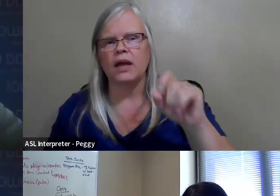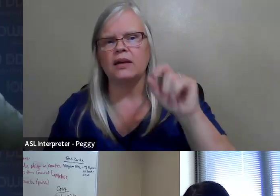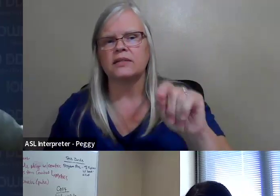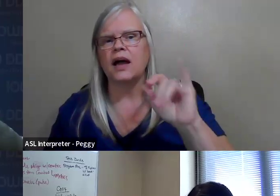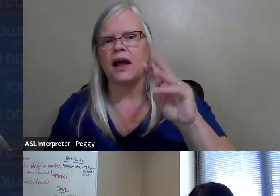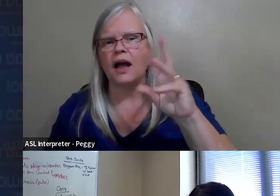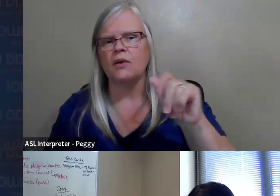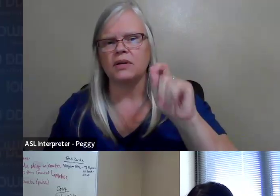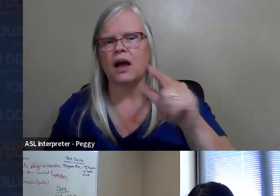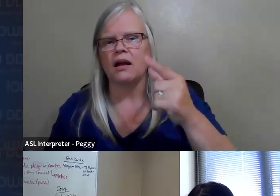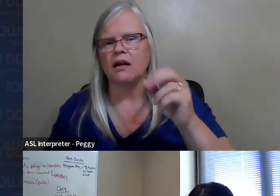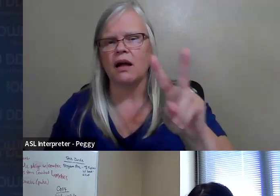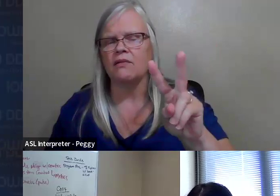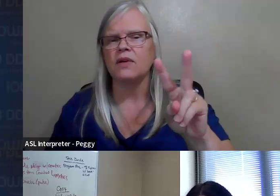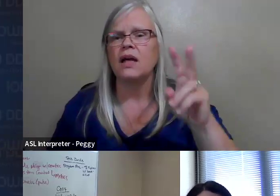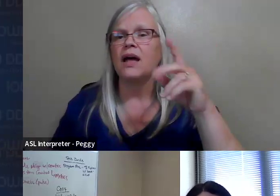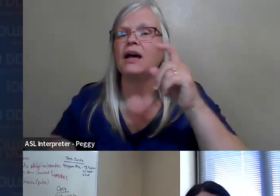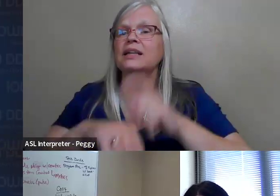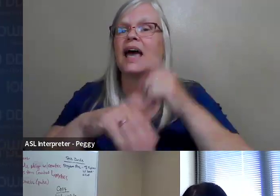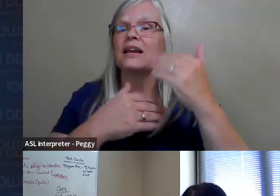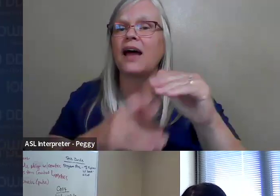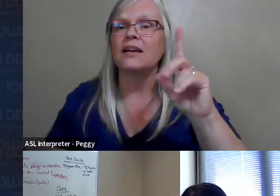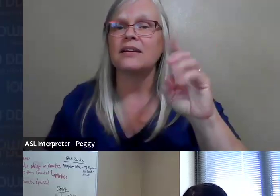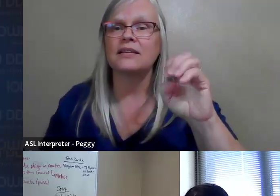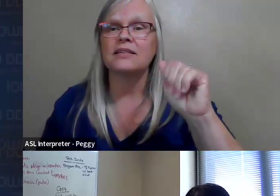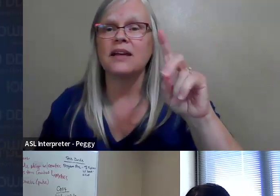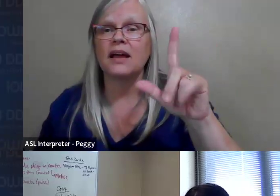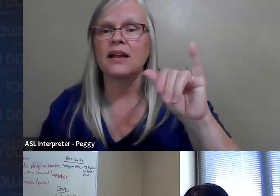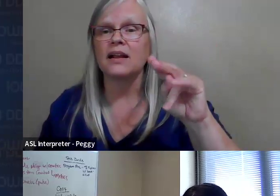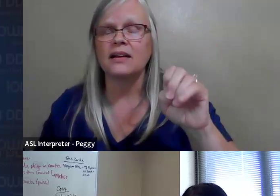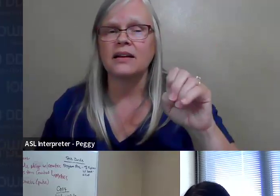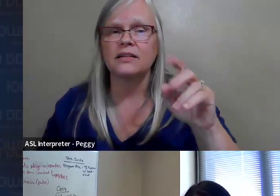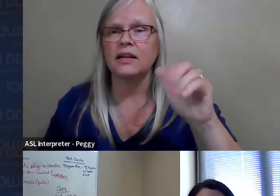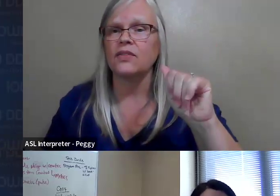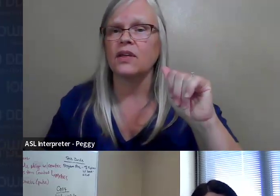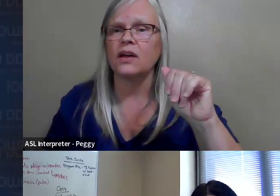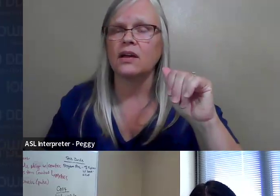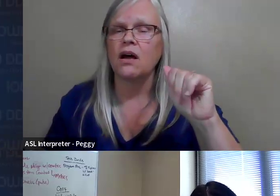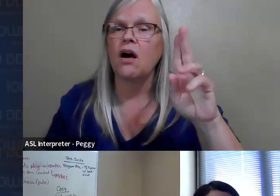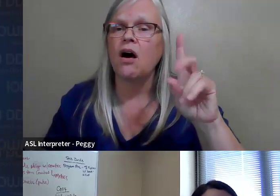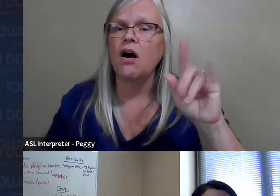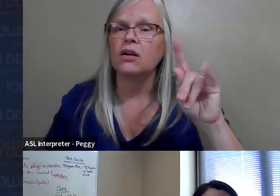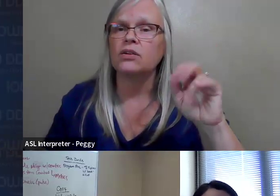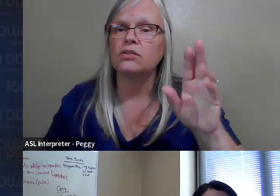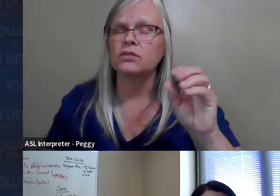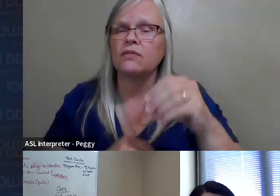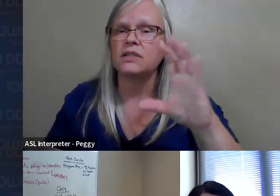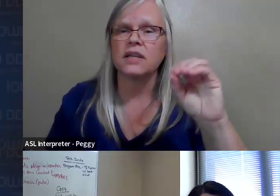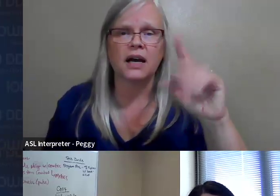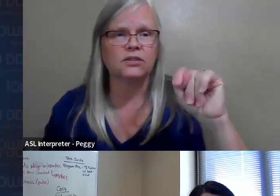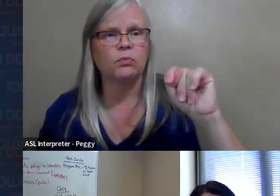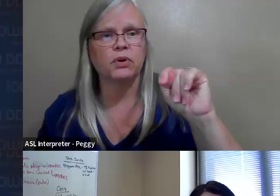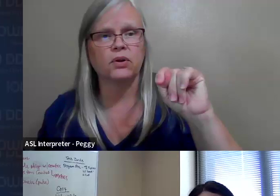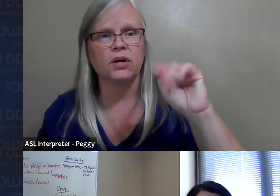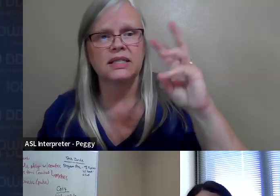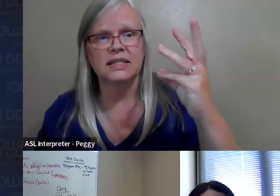sos.iowa.gov. The deadline for those petitions to be filed with the auditor's office is October 6th. So if you want to